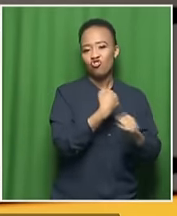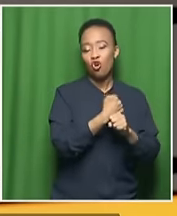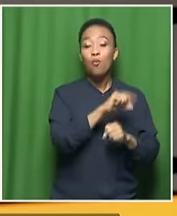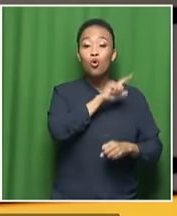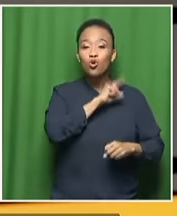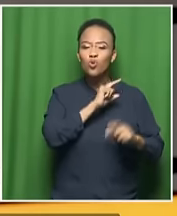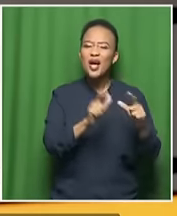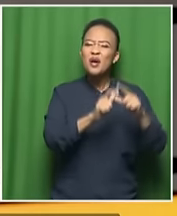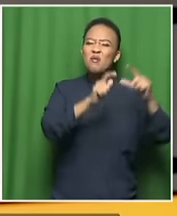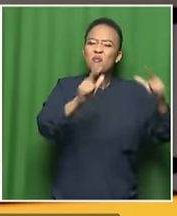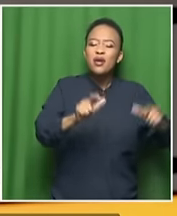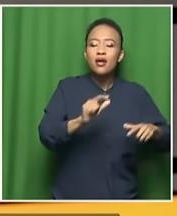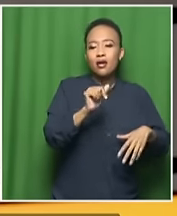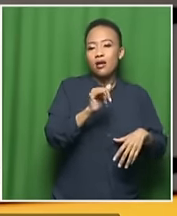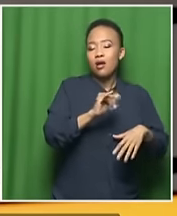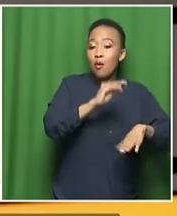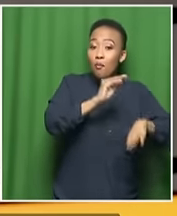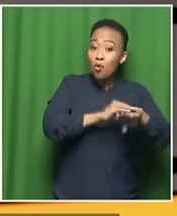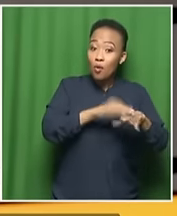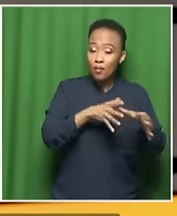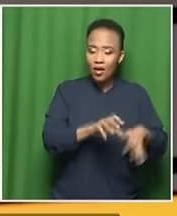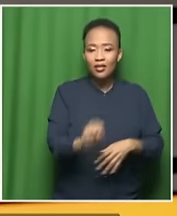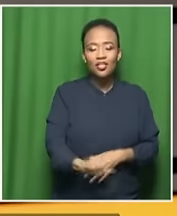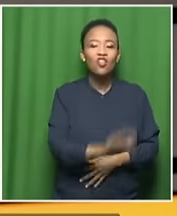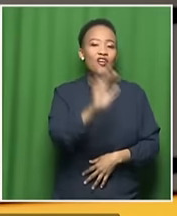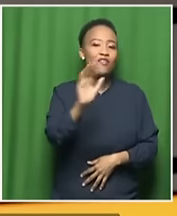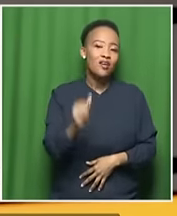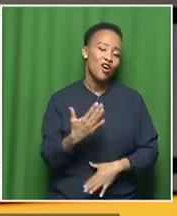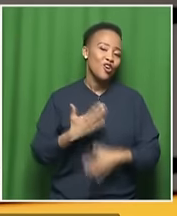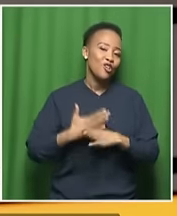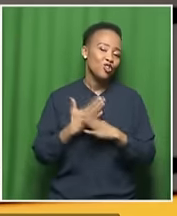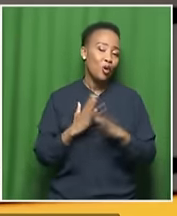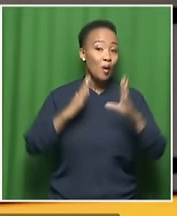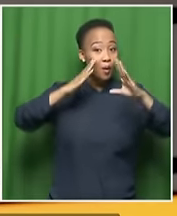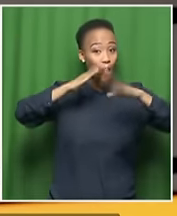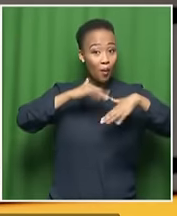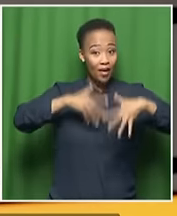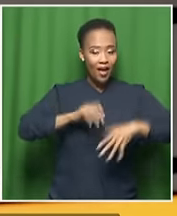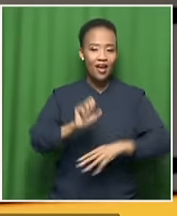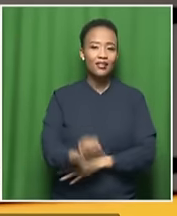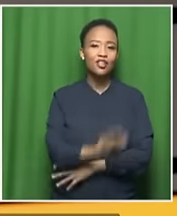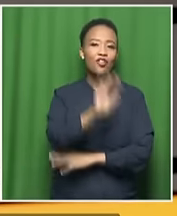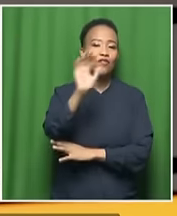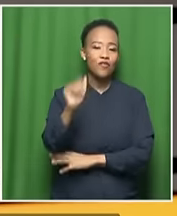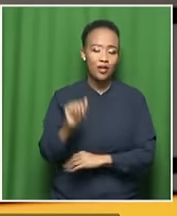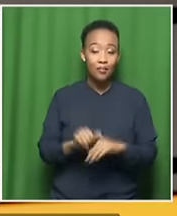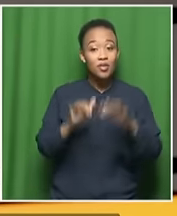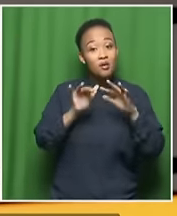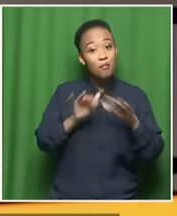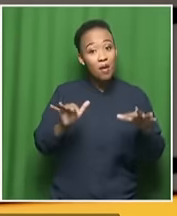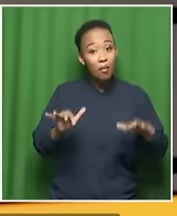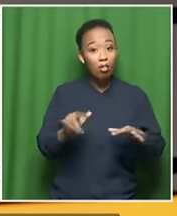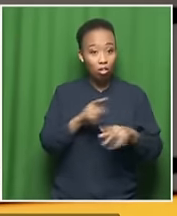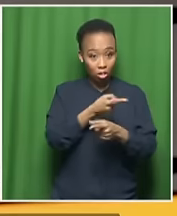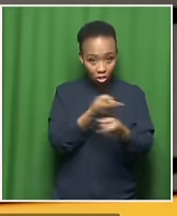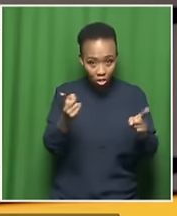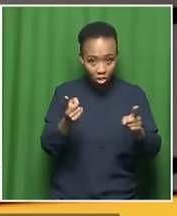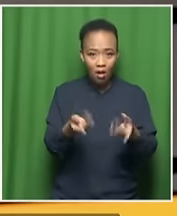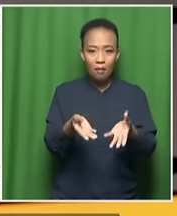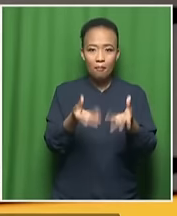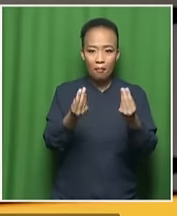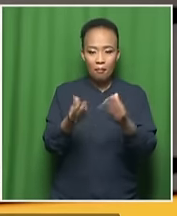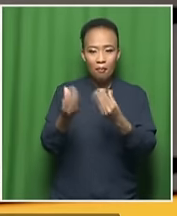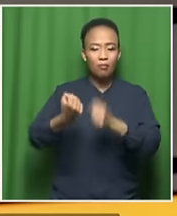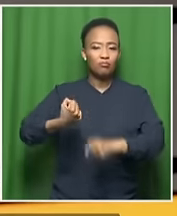Africa is the unemployment rate in South Africa. We must ensure that people get jobs. And